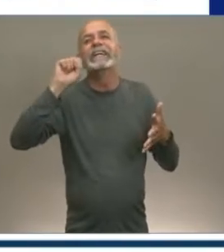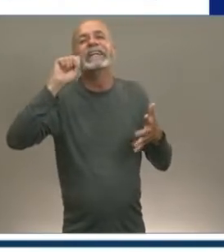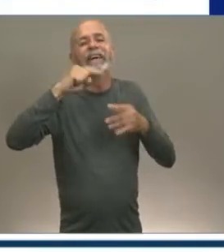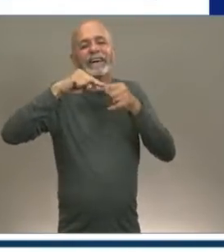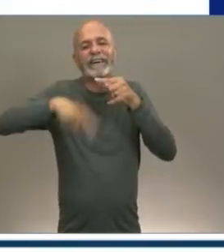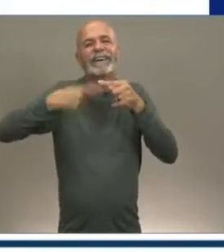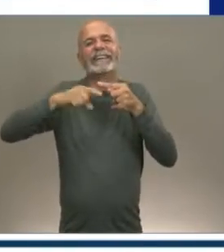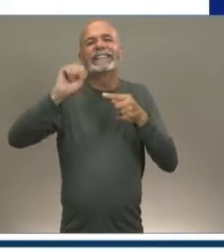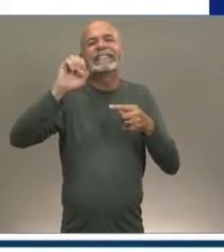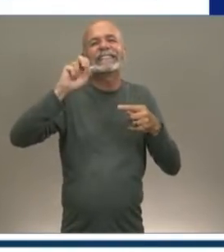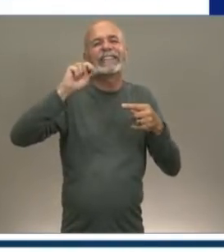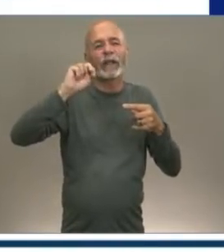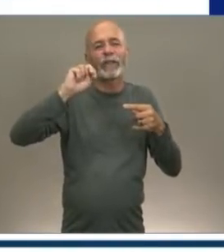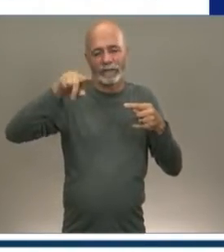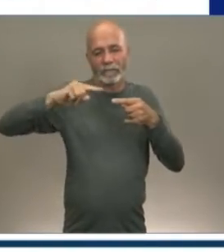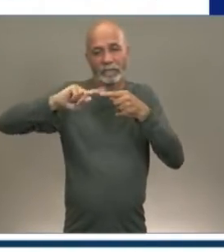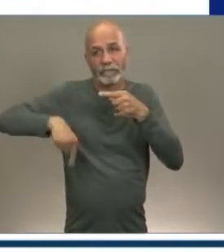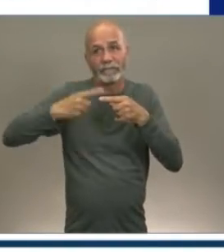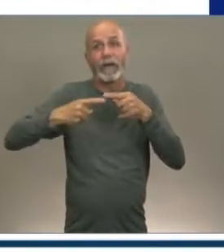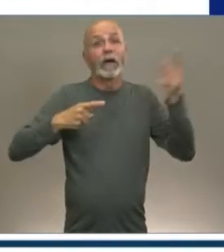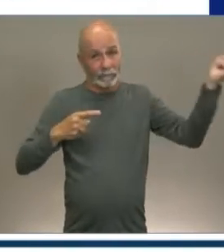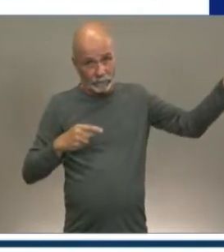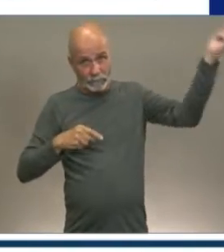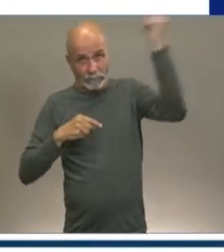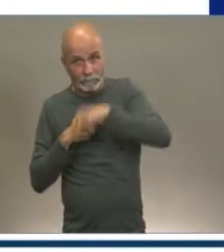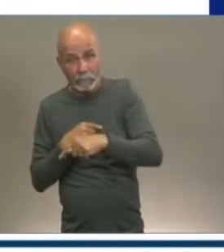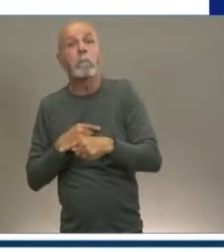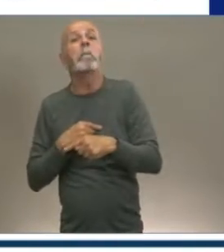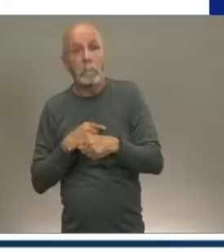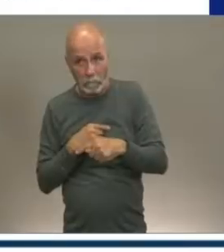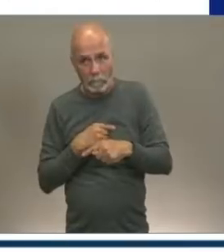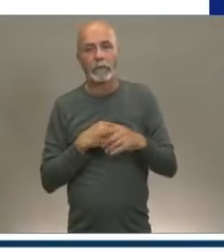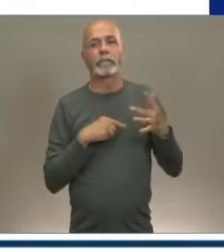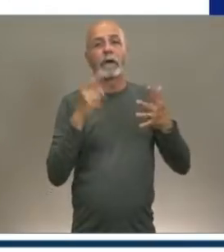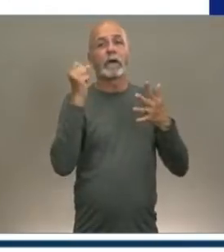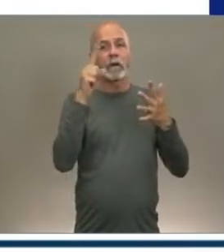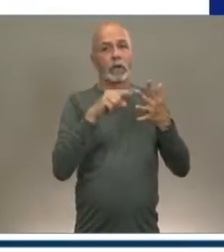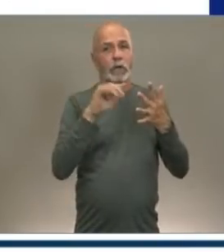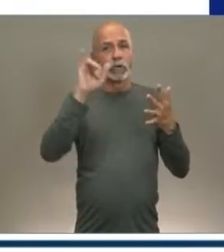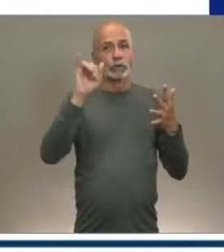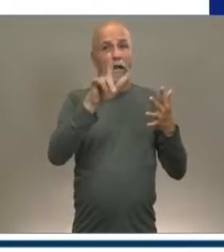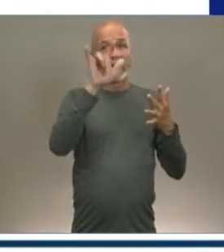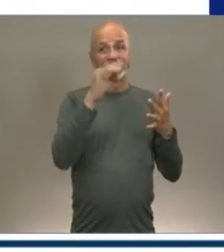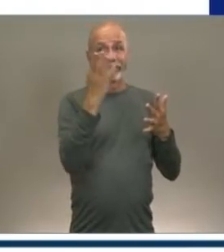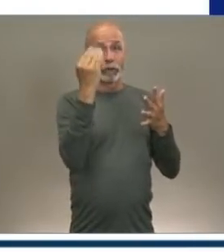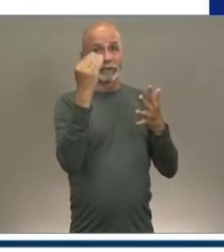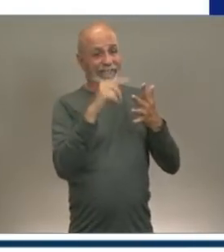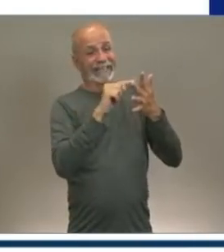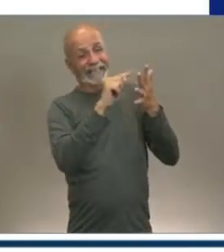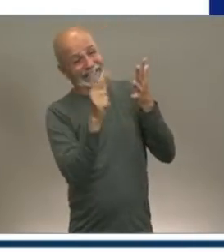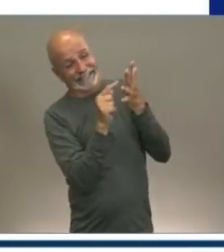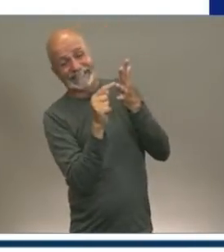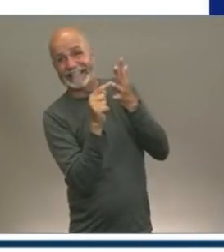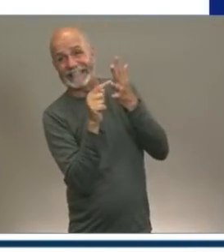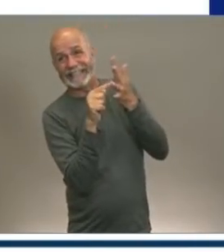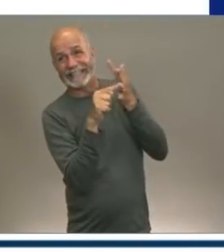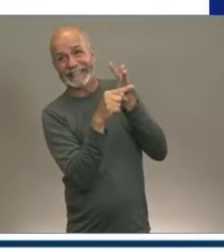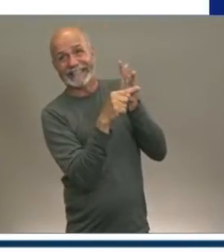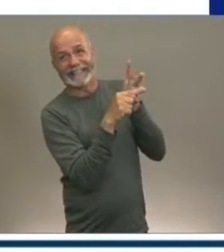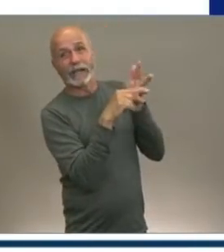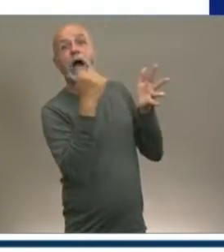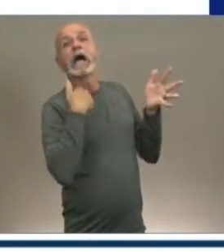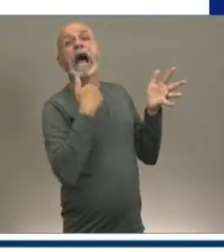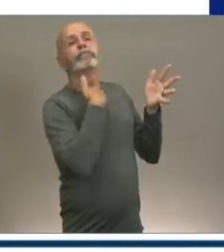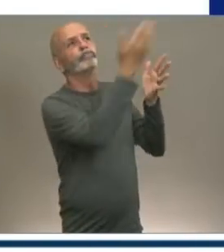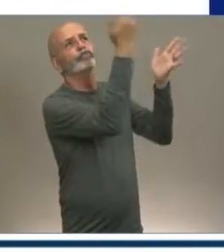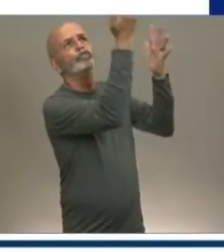is projected to be July 14th, that we are officially going to allow travel from other countries. But we